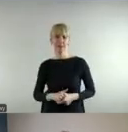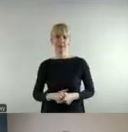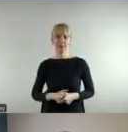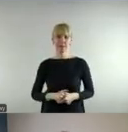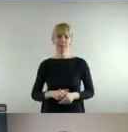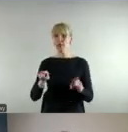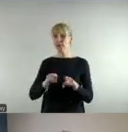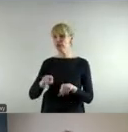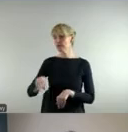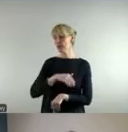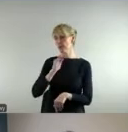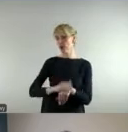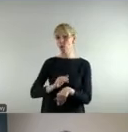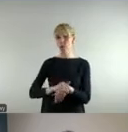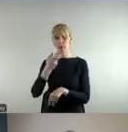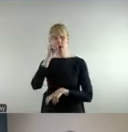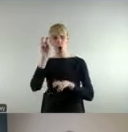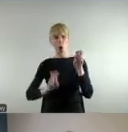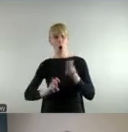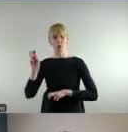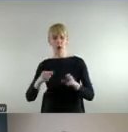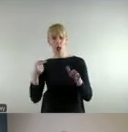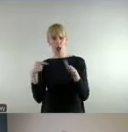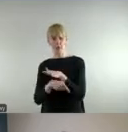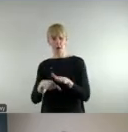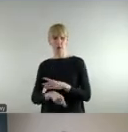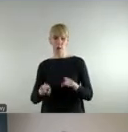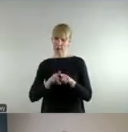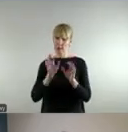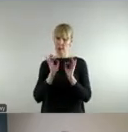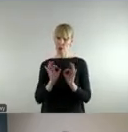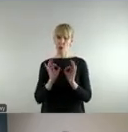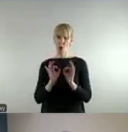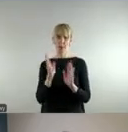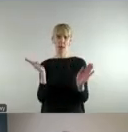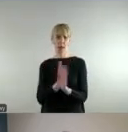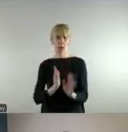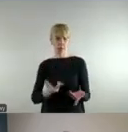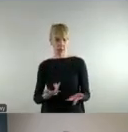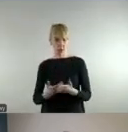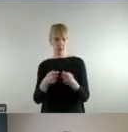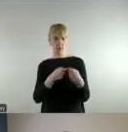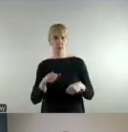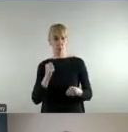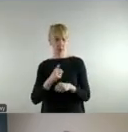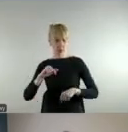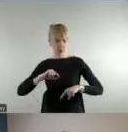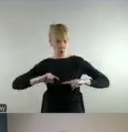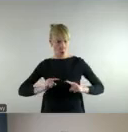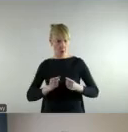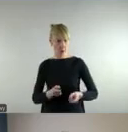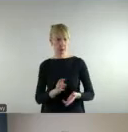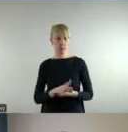good collaborative climate, and the organization that collaborates well internally